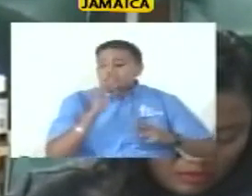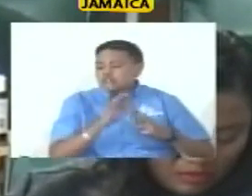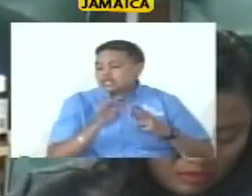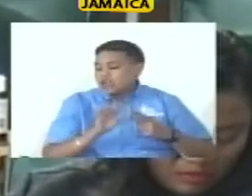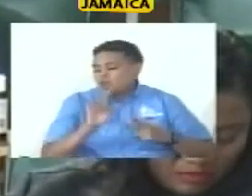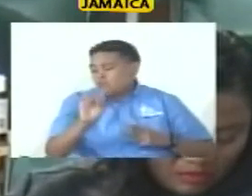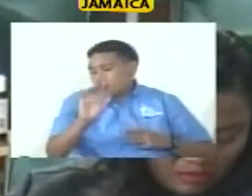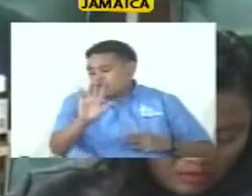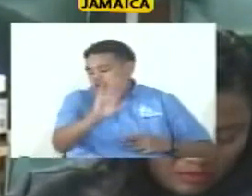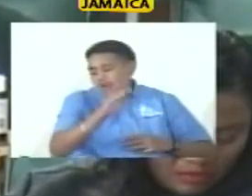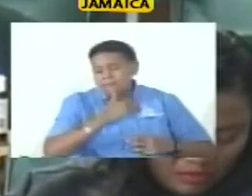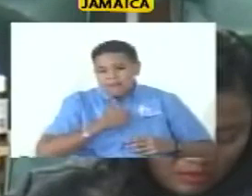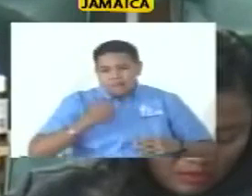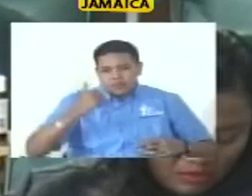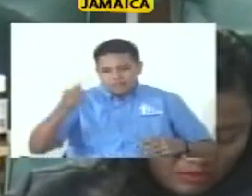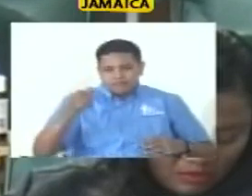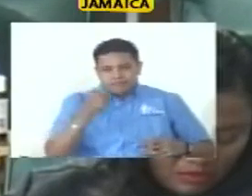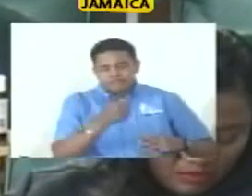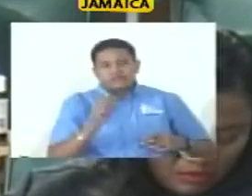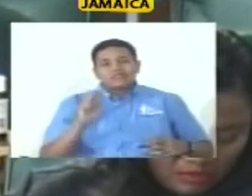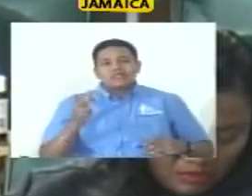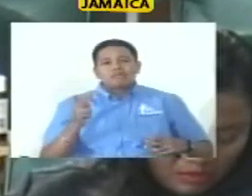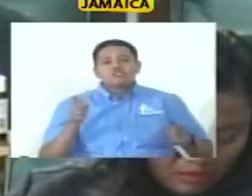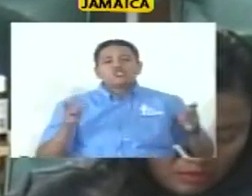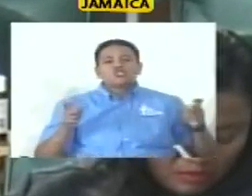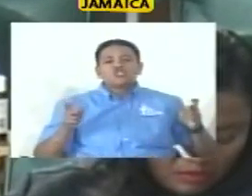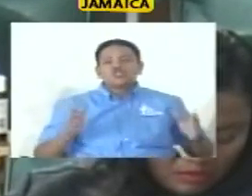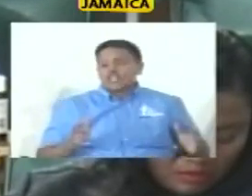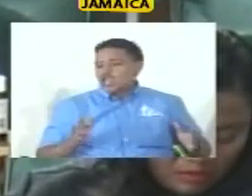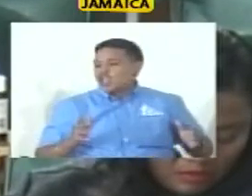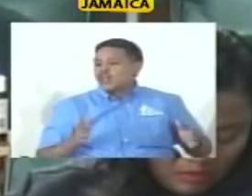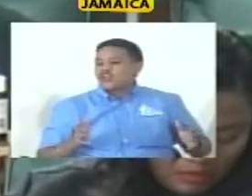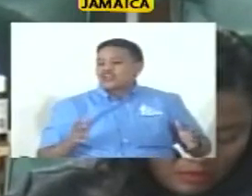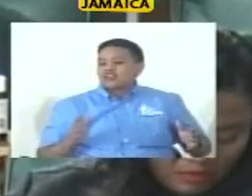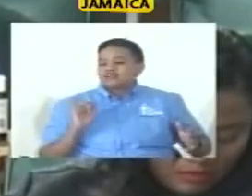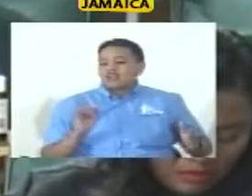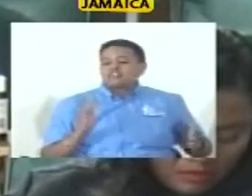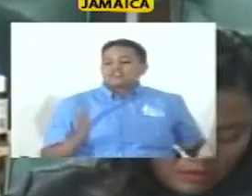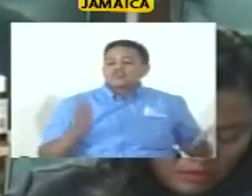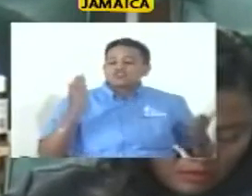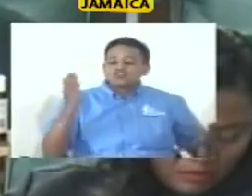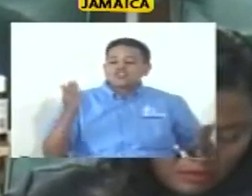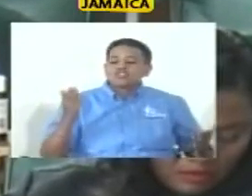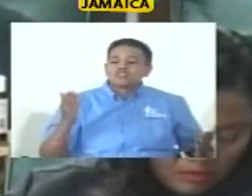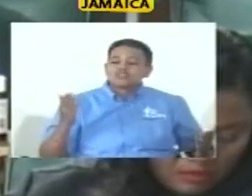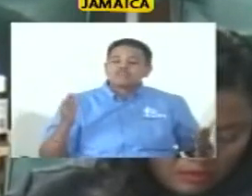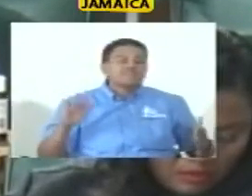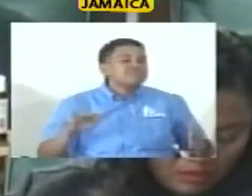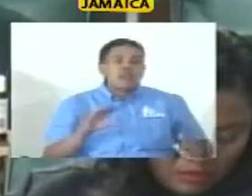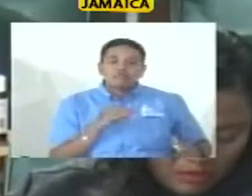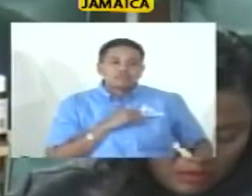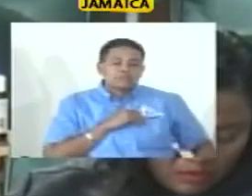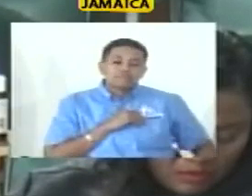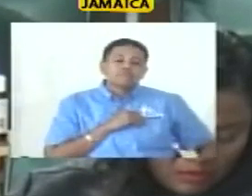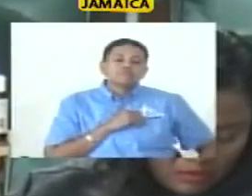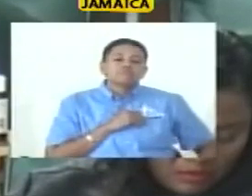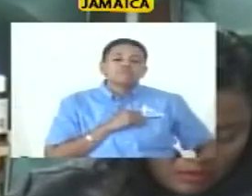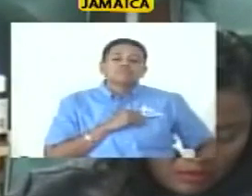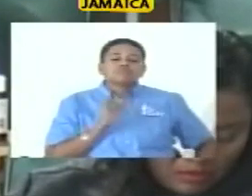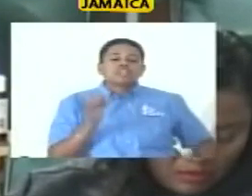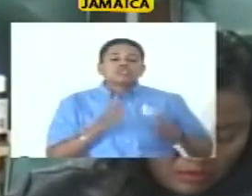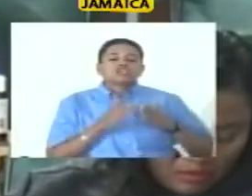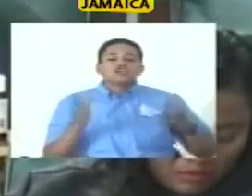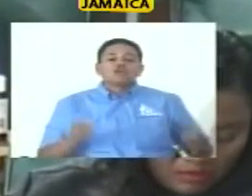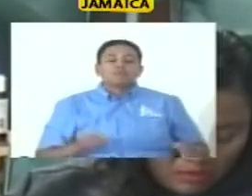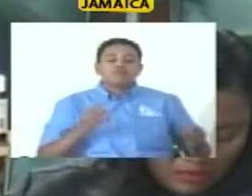members to be deputy chair, this suggestion has not been accepted, and this is a general provision